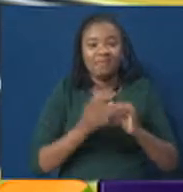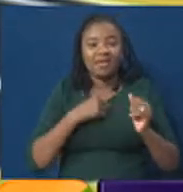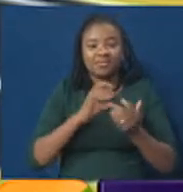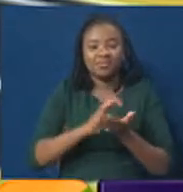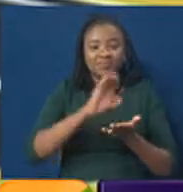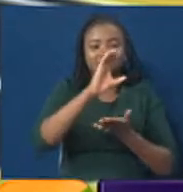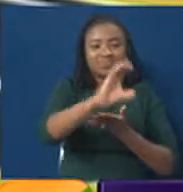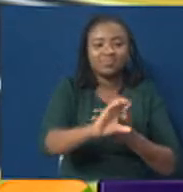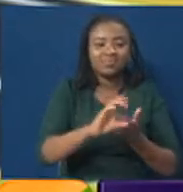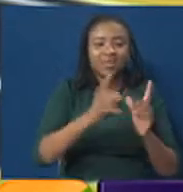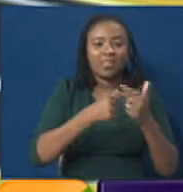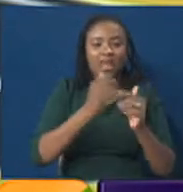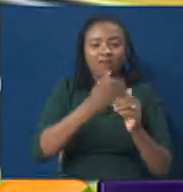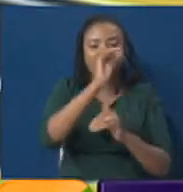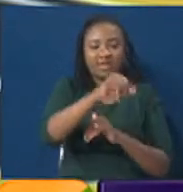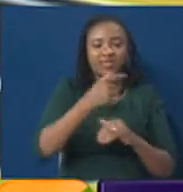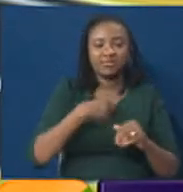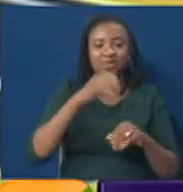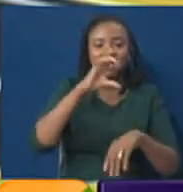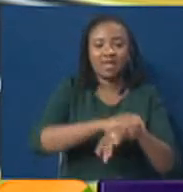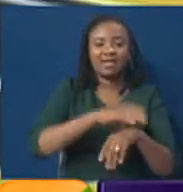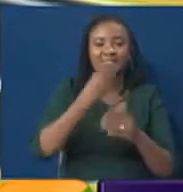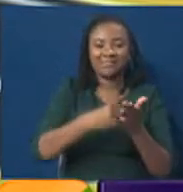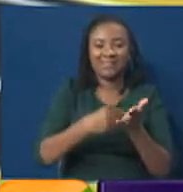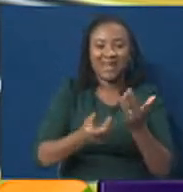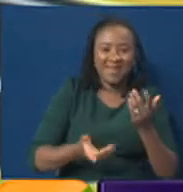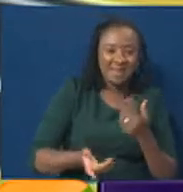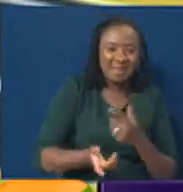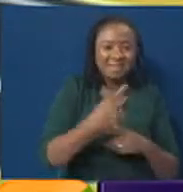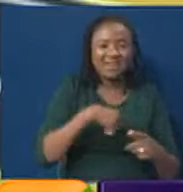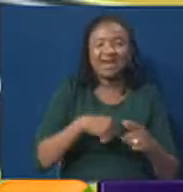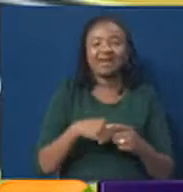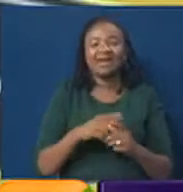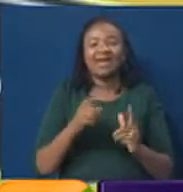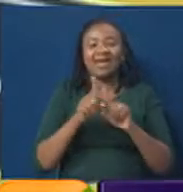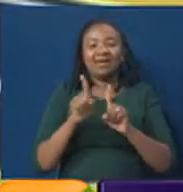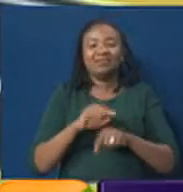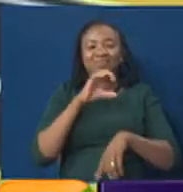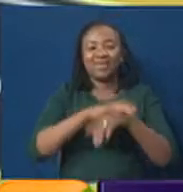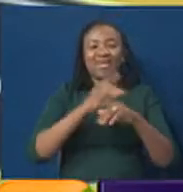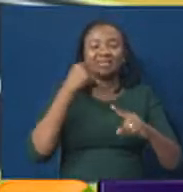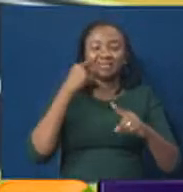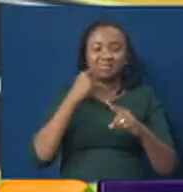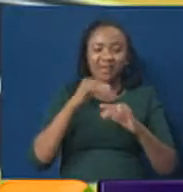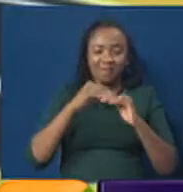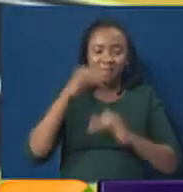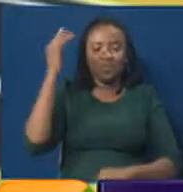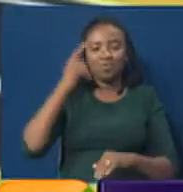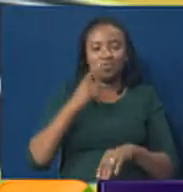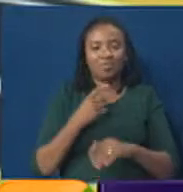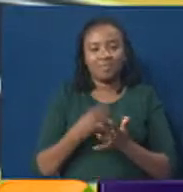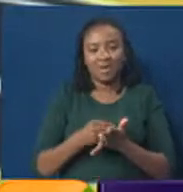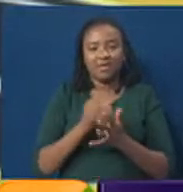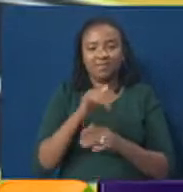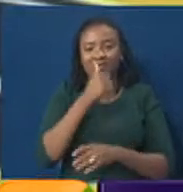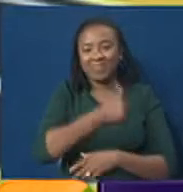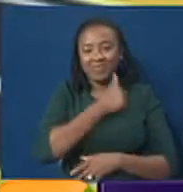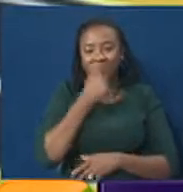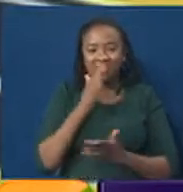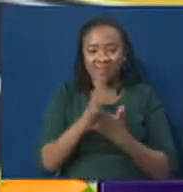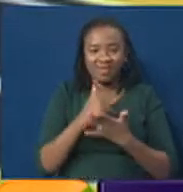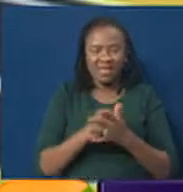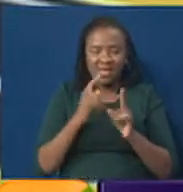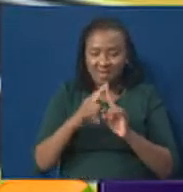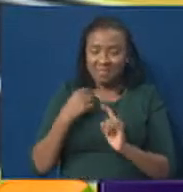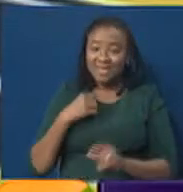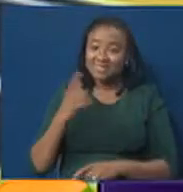do something called leveraging and we get X times more money from the private sector. And by the way, Sam, for the last 60